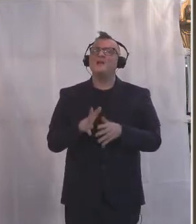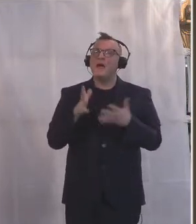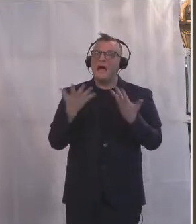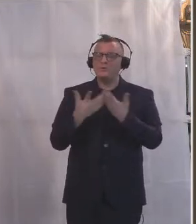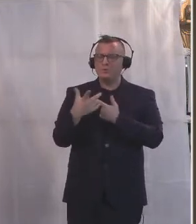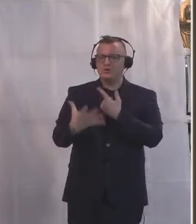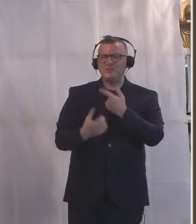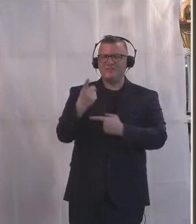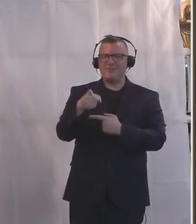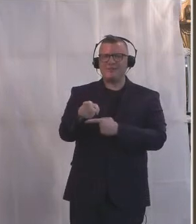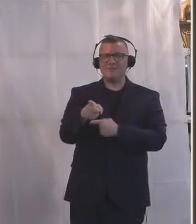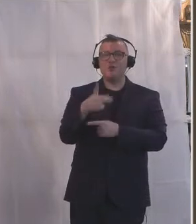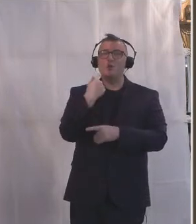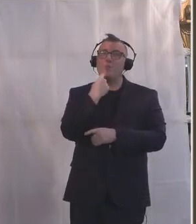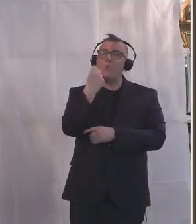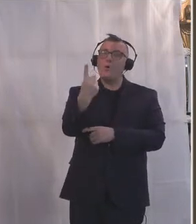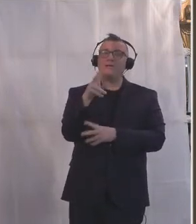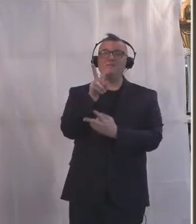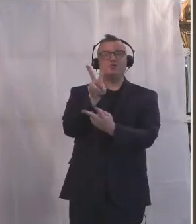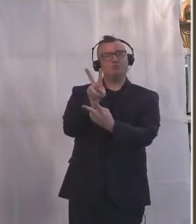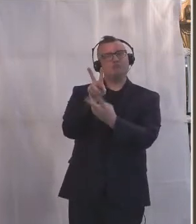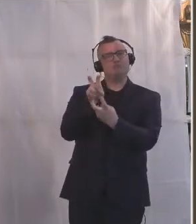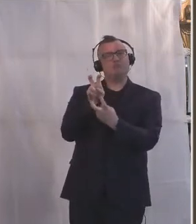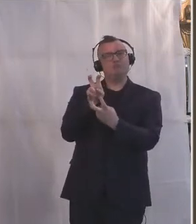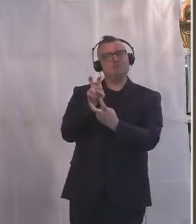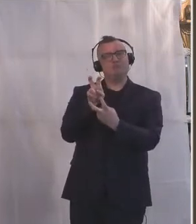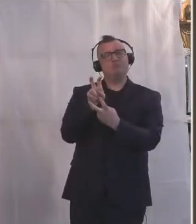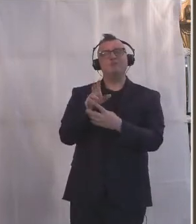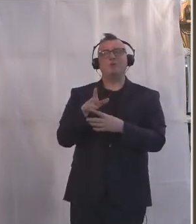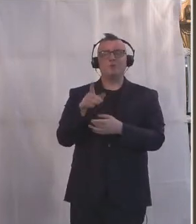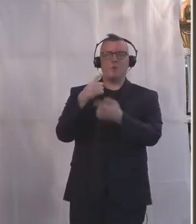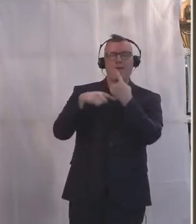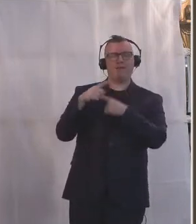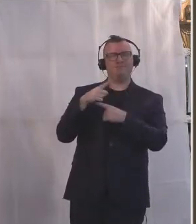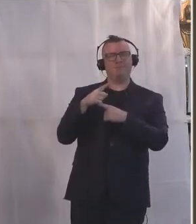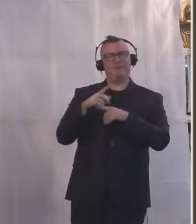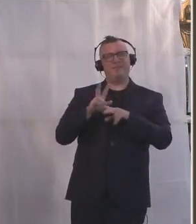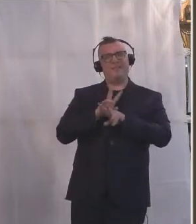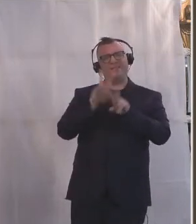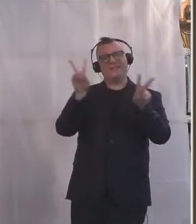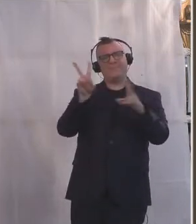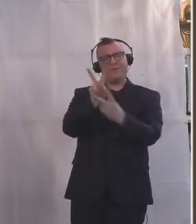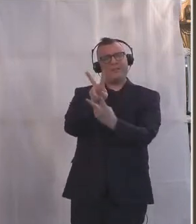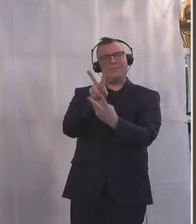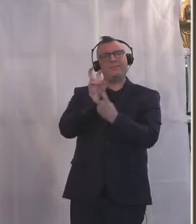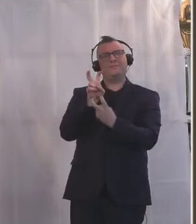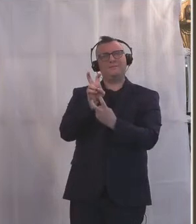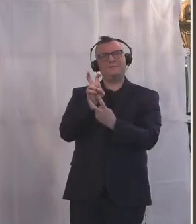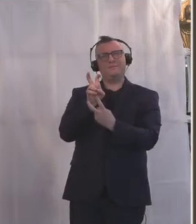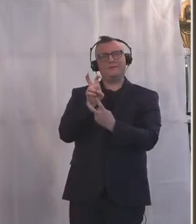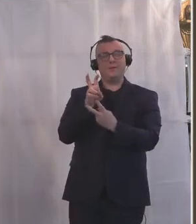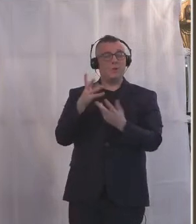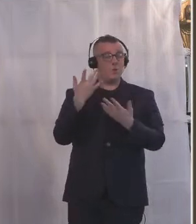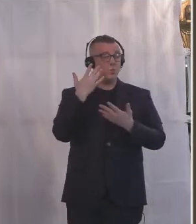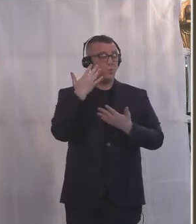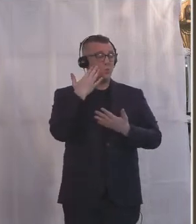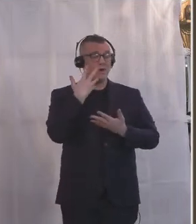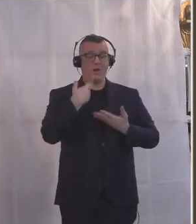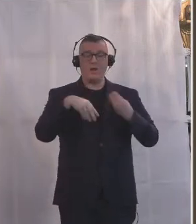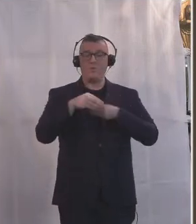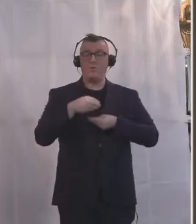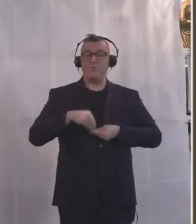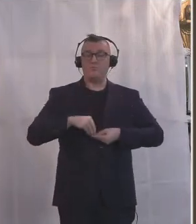listen. And so I want to come back to this point about listening, because as we build our economy, as we build